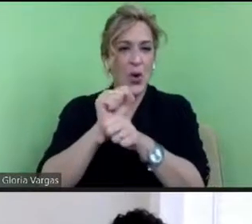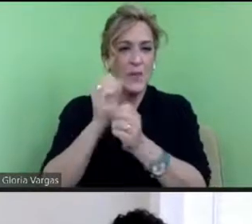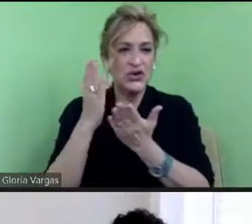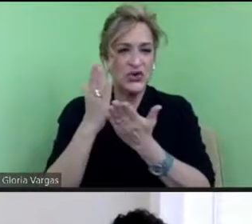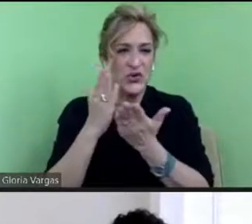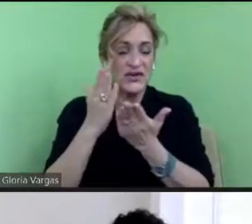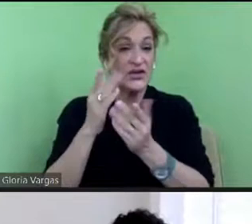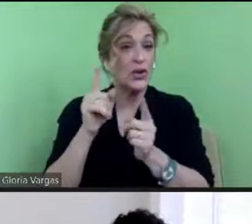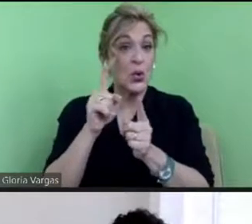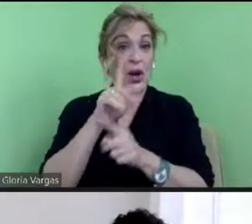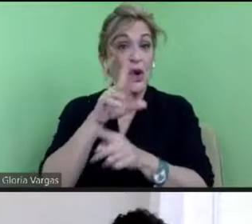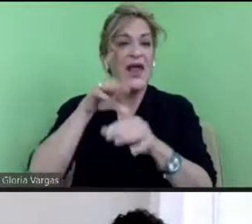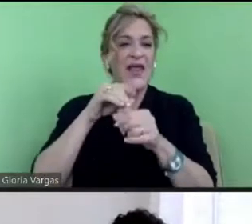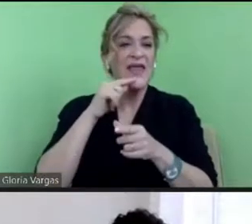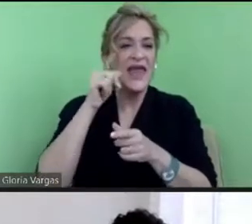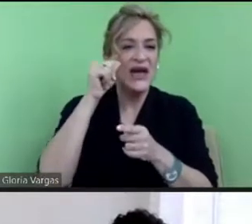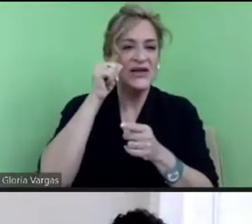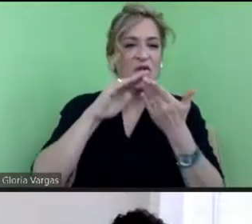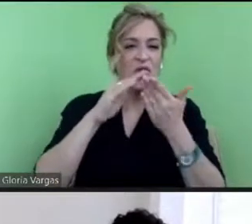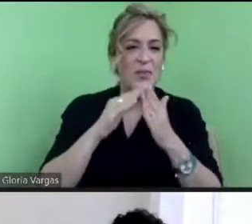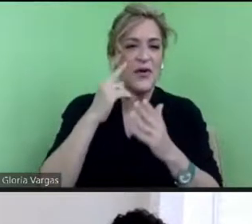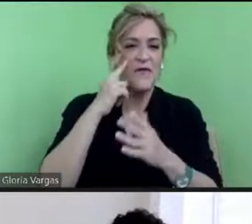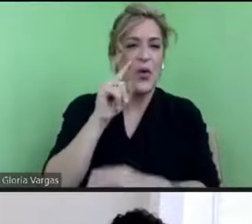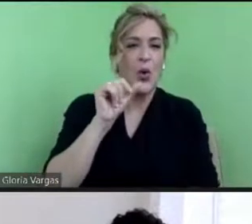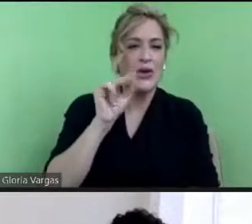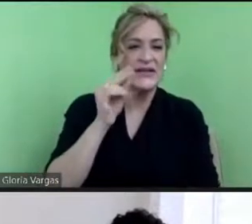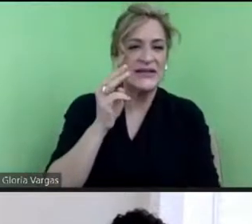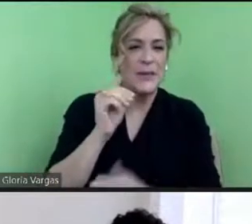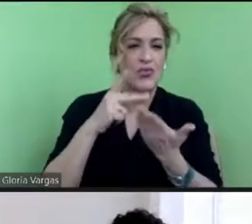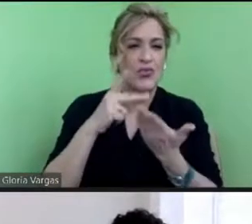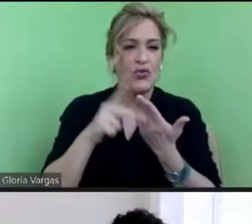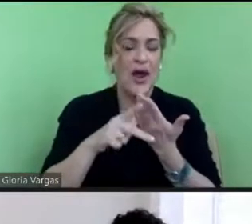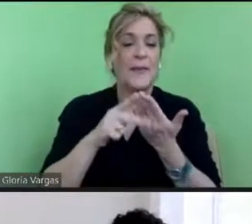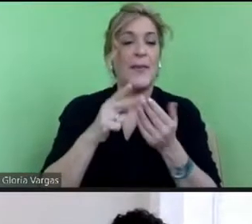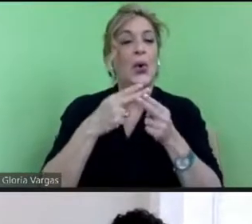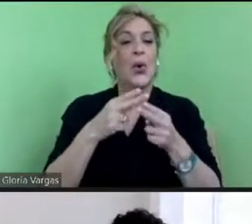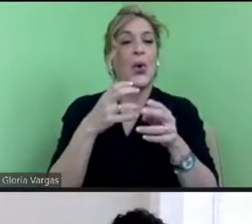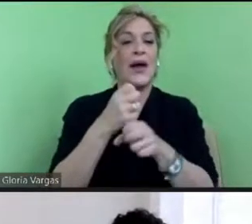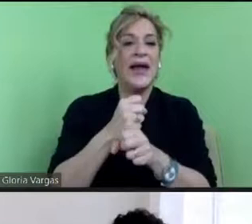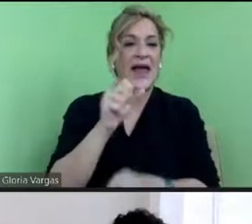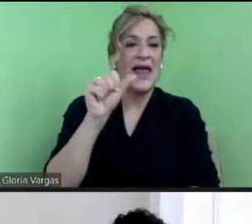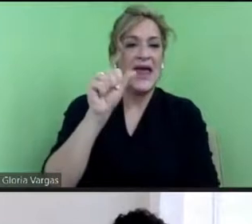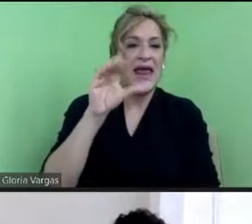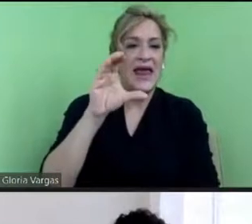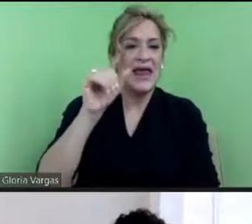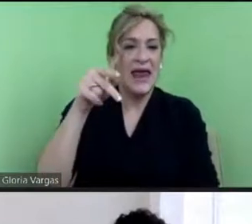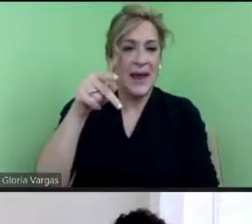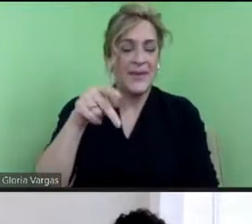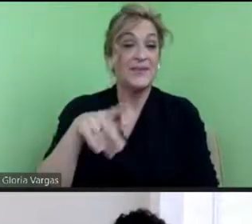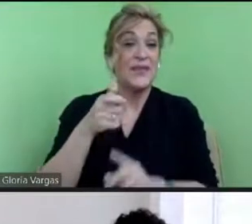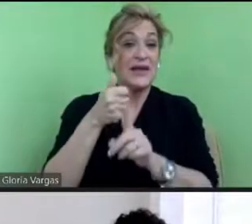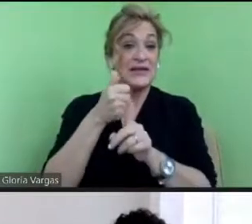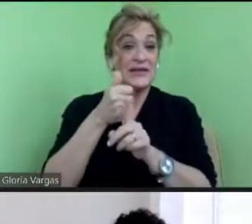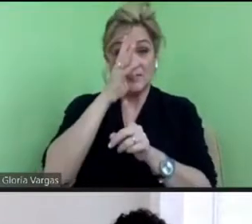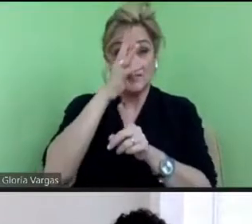Community Autism Program, otherwise known as ACAP. She spearheaded the creation